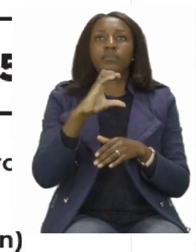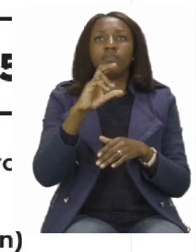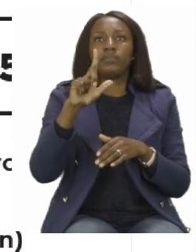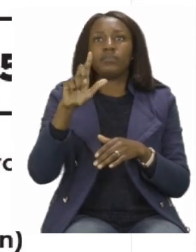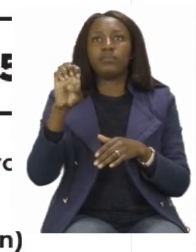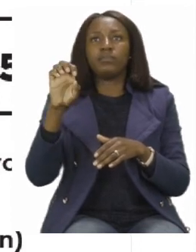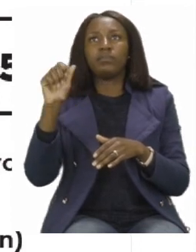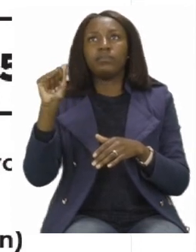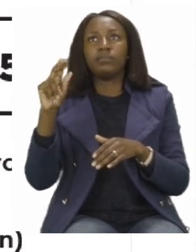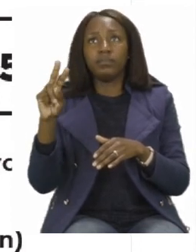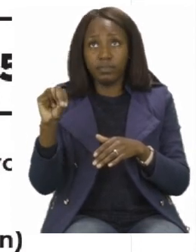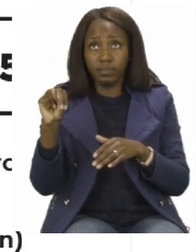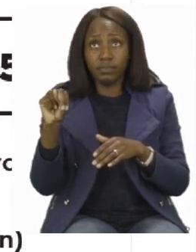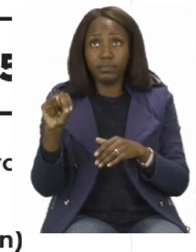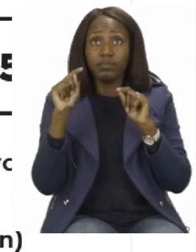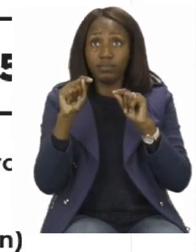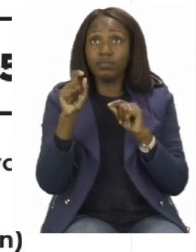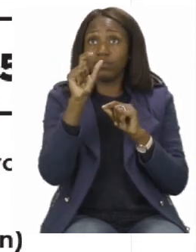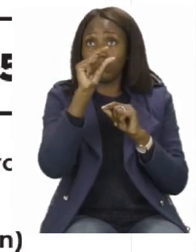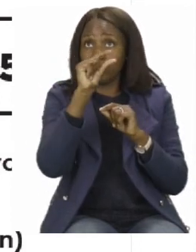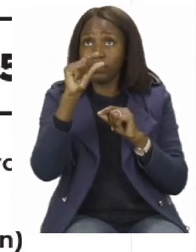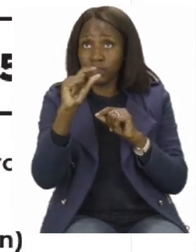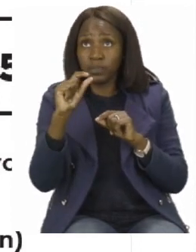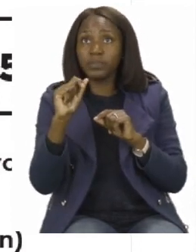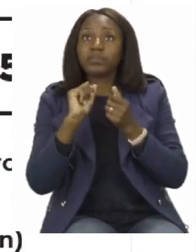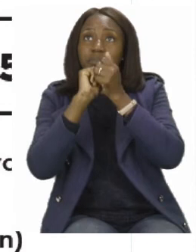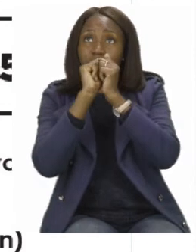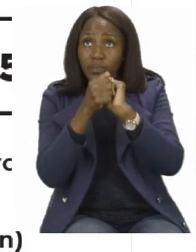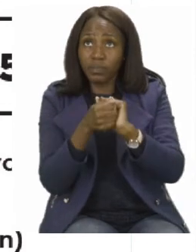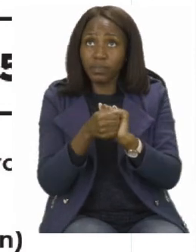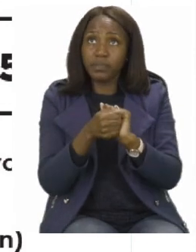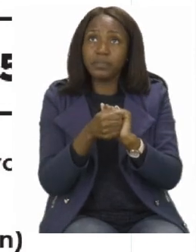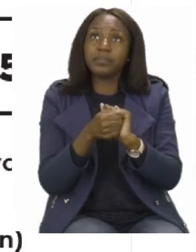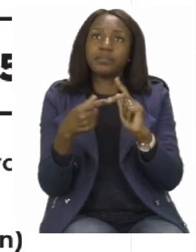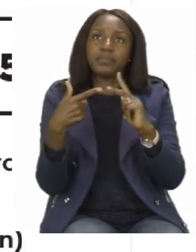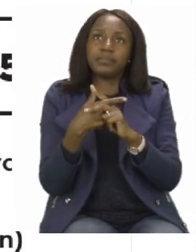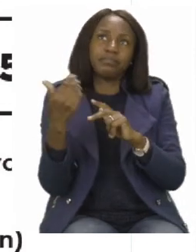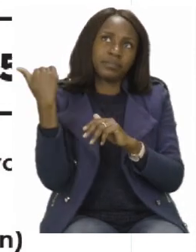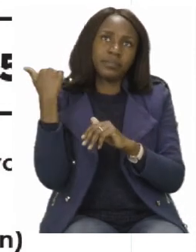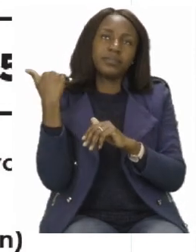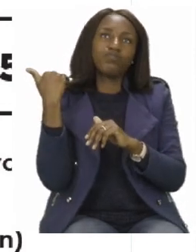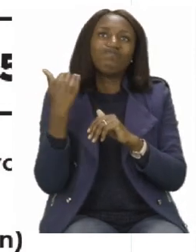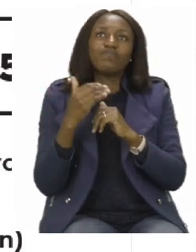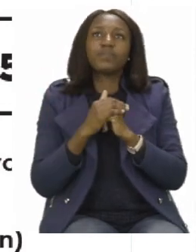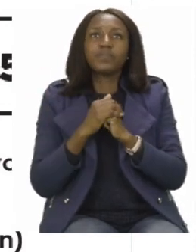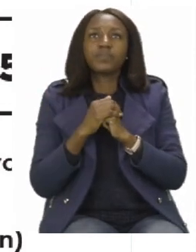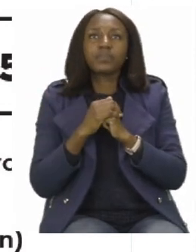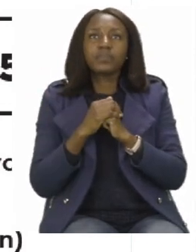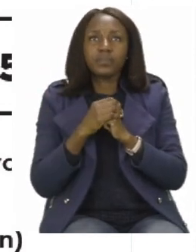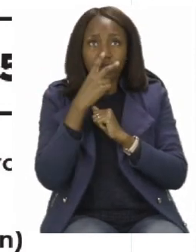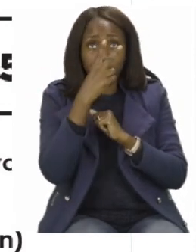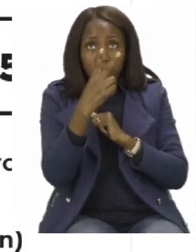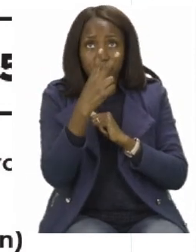clean. Okay, just clean. Okay, now, if you have a look on the